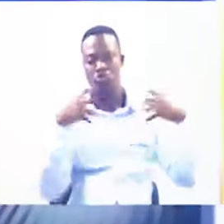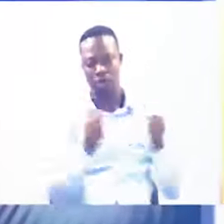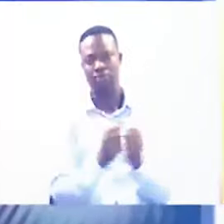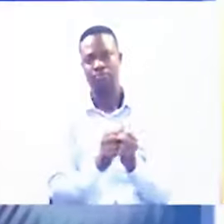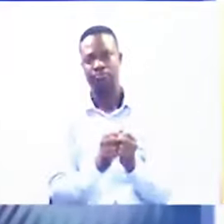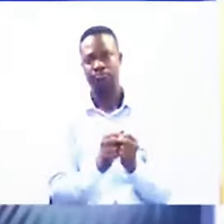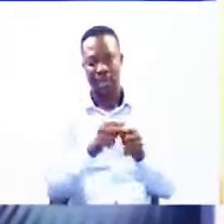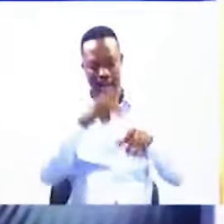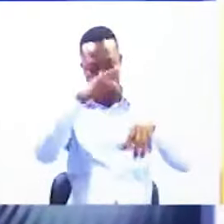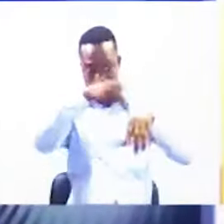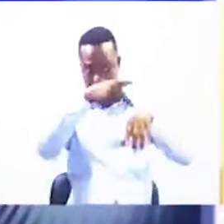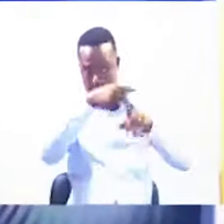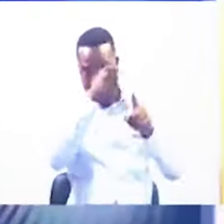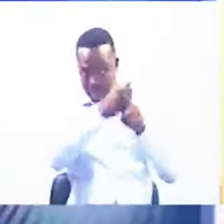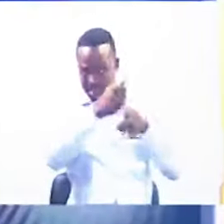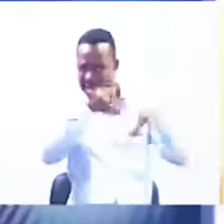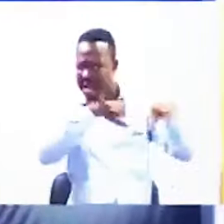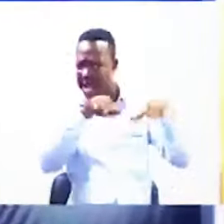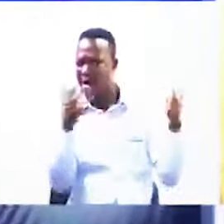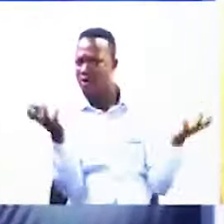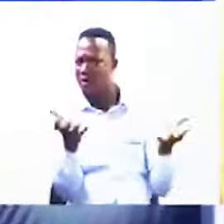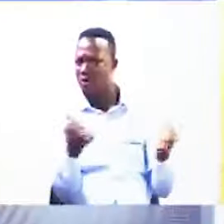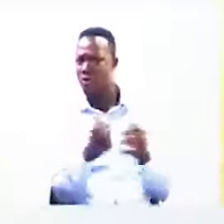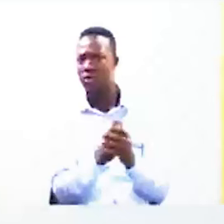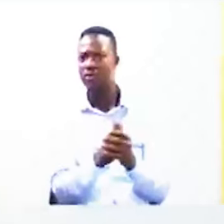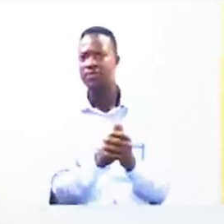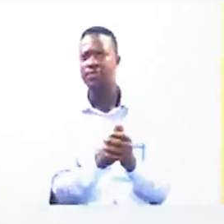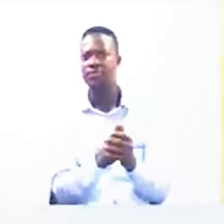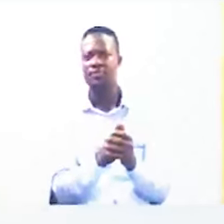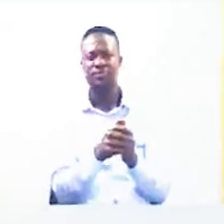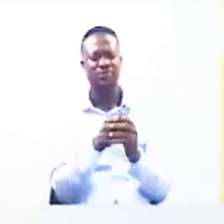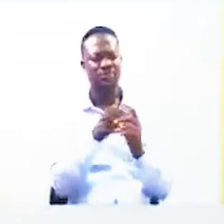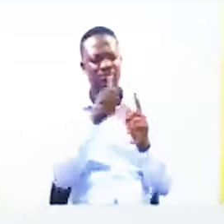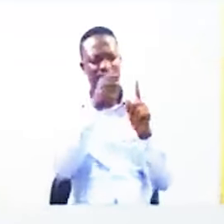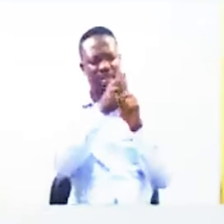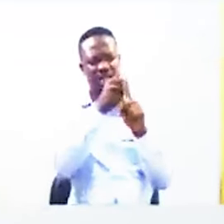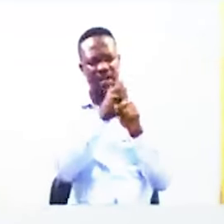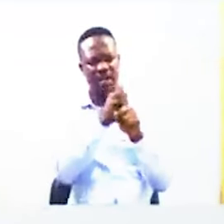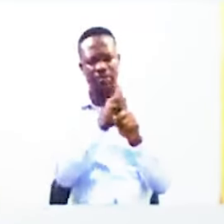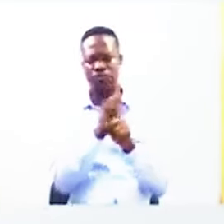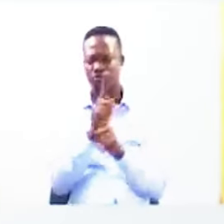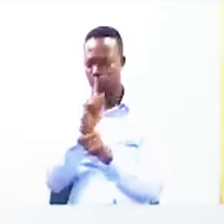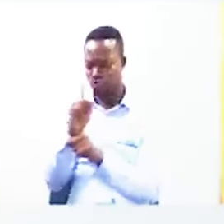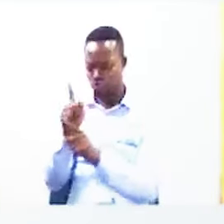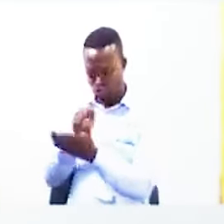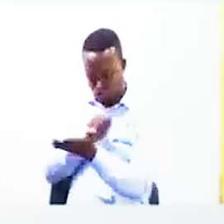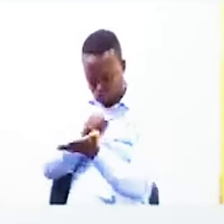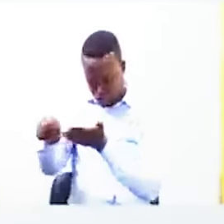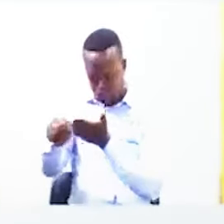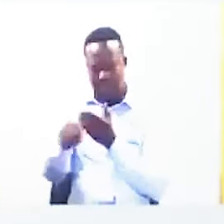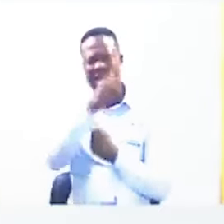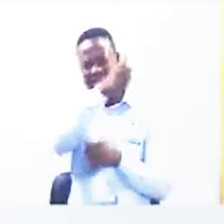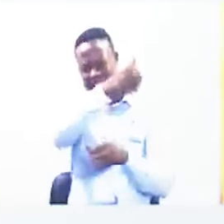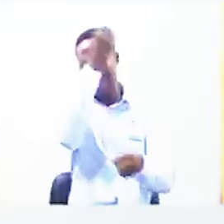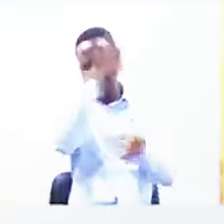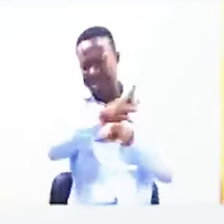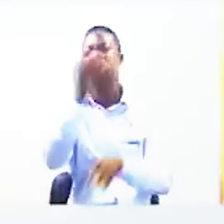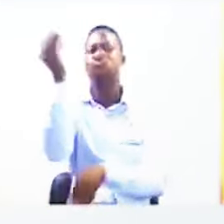See, Peter's action was inconsistent with what he knew to be true.